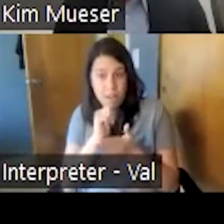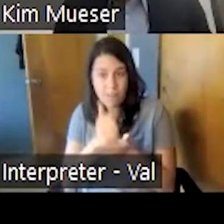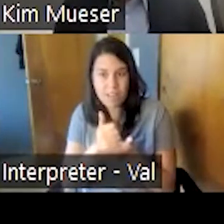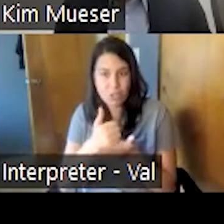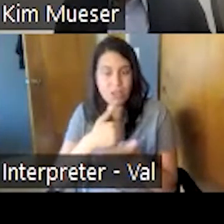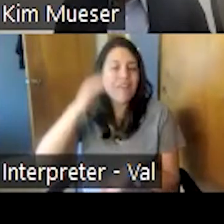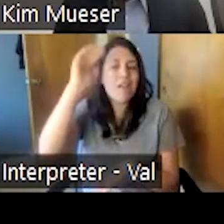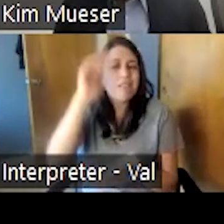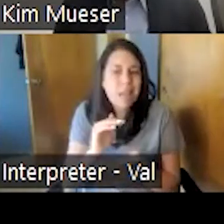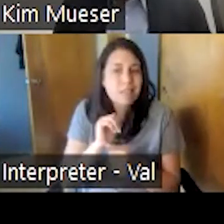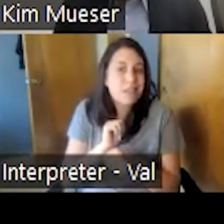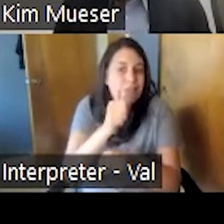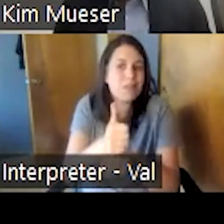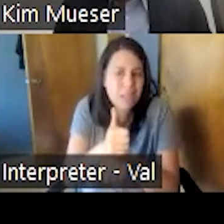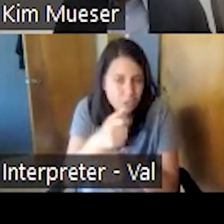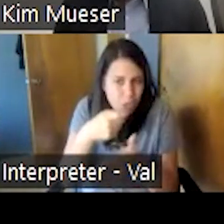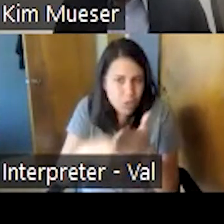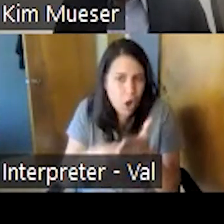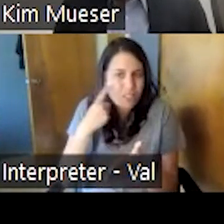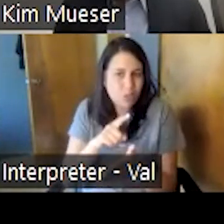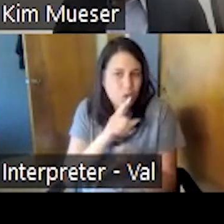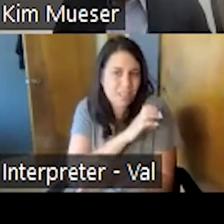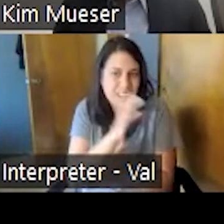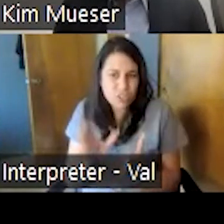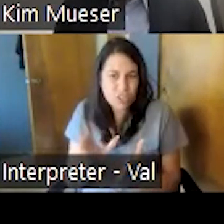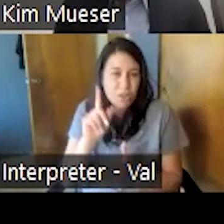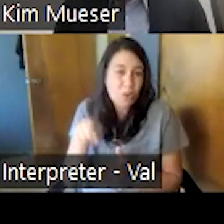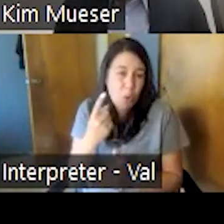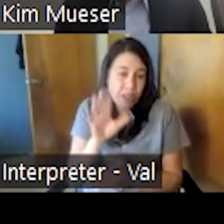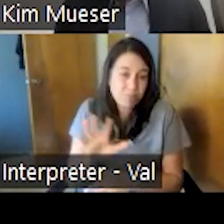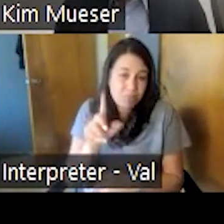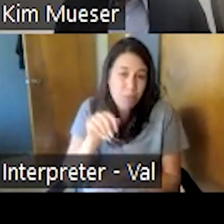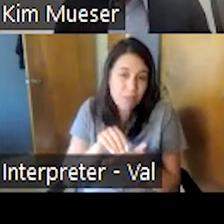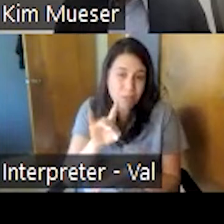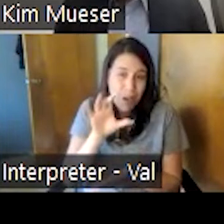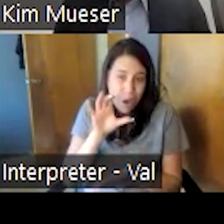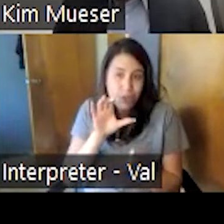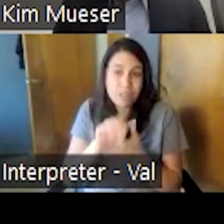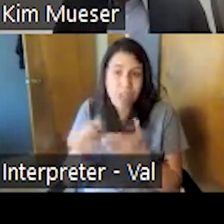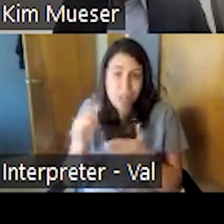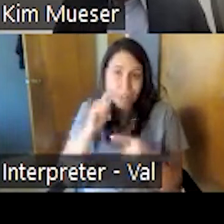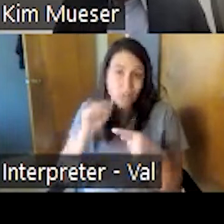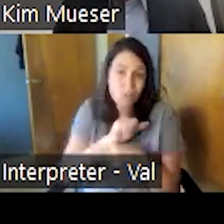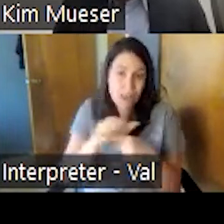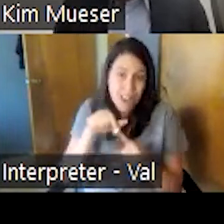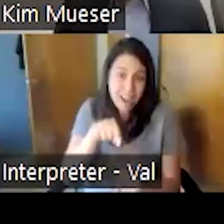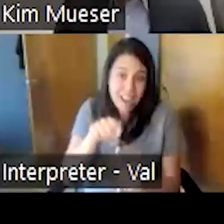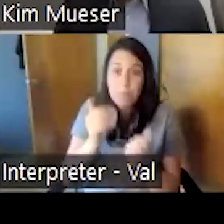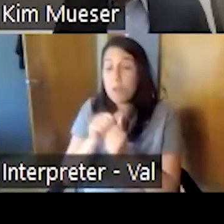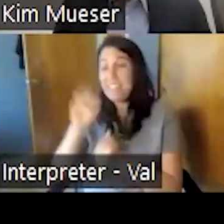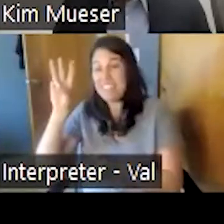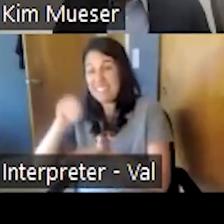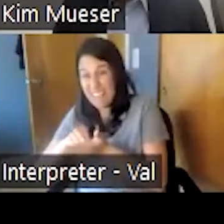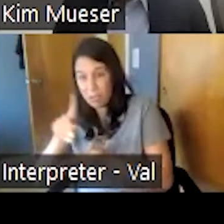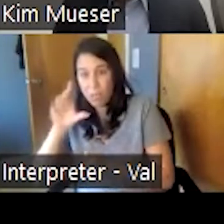cost per clinician. It only costs about $1,800 to train a clinician in the brief intervention versus